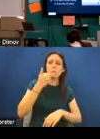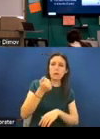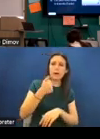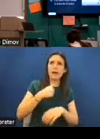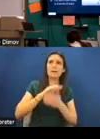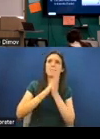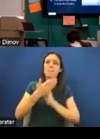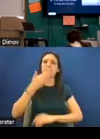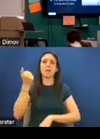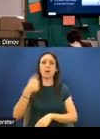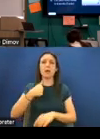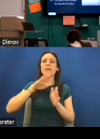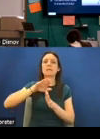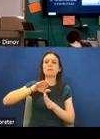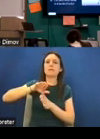move past